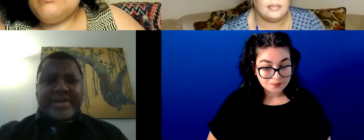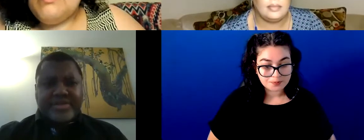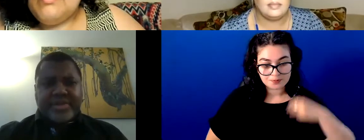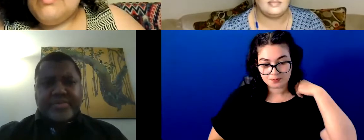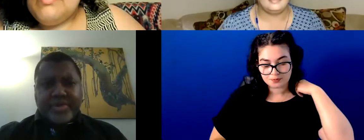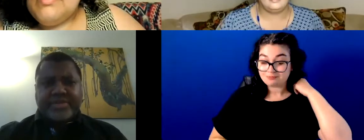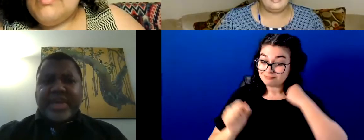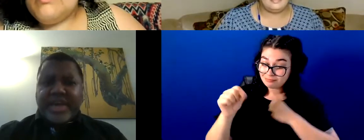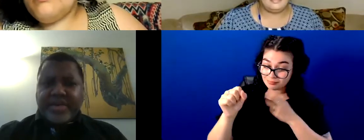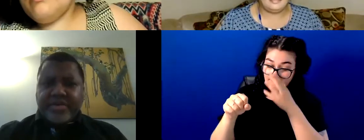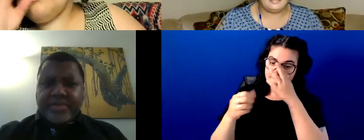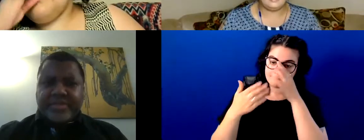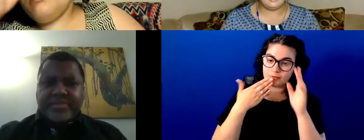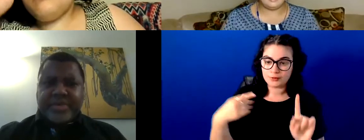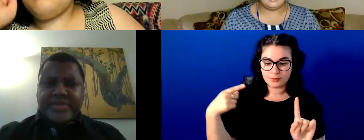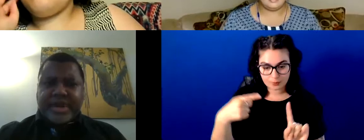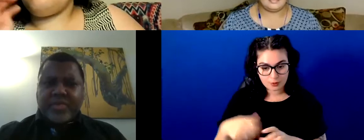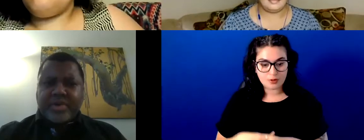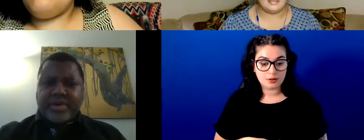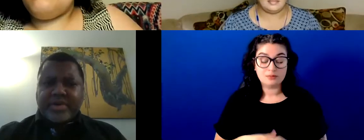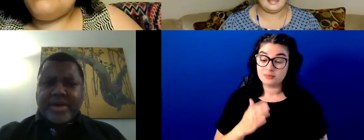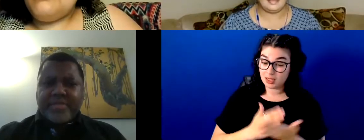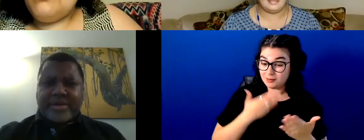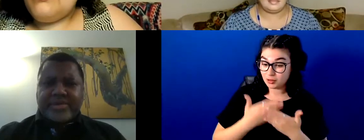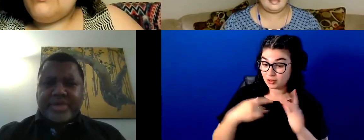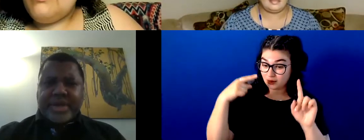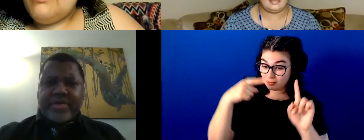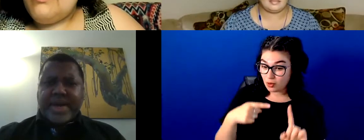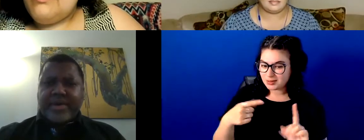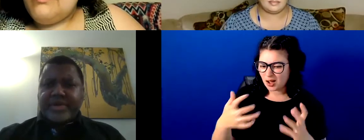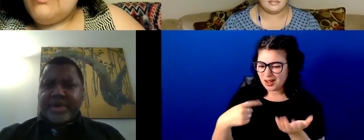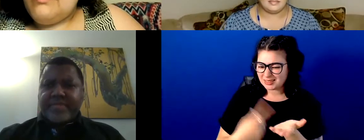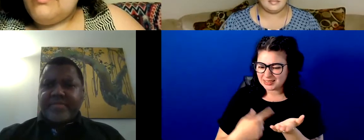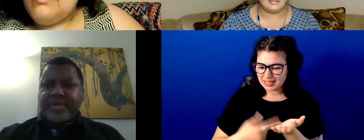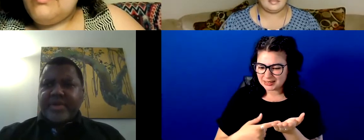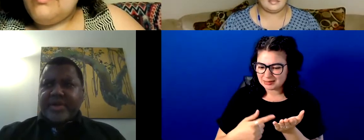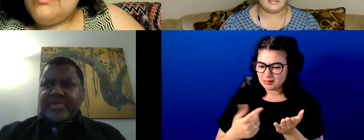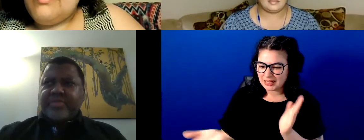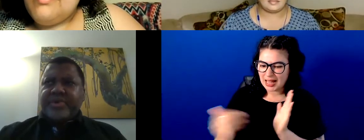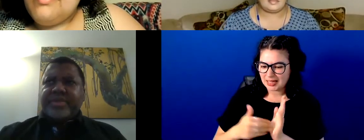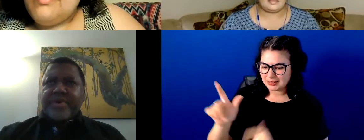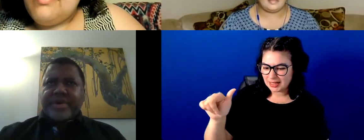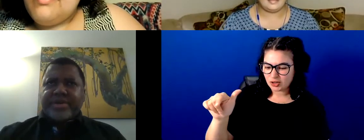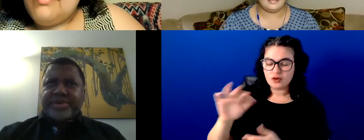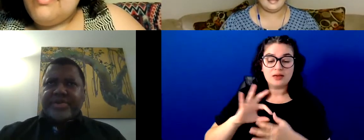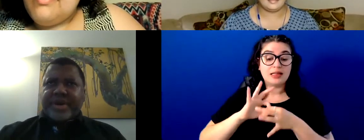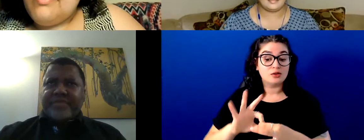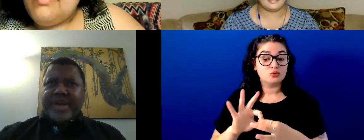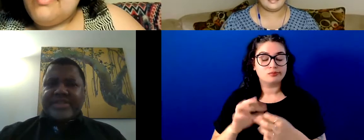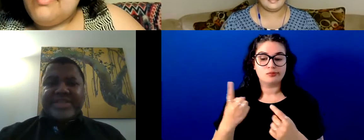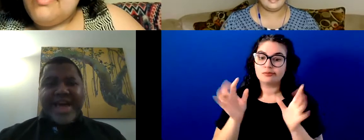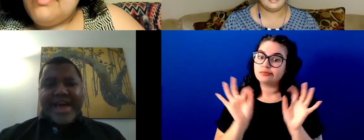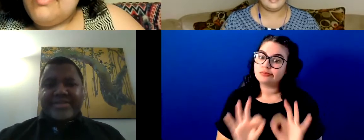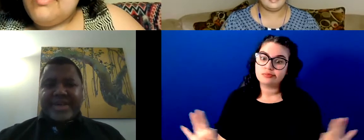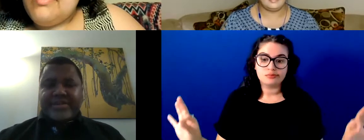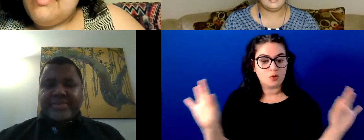Absolutely, excellent points. And you made some points that I want to come back to later about the really important issue of not